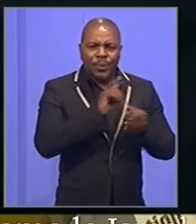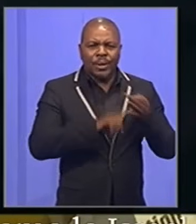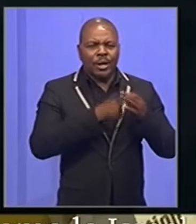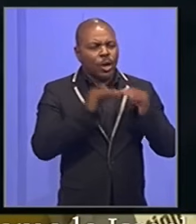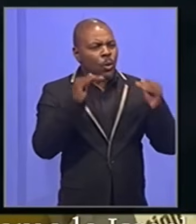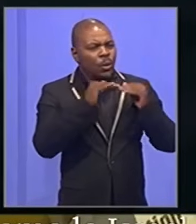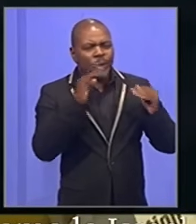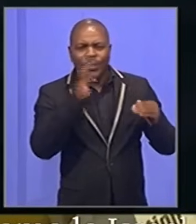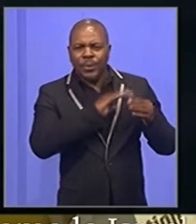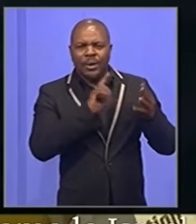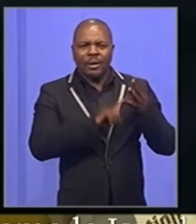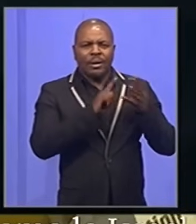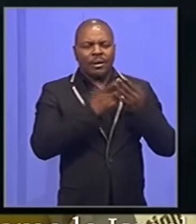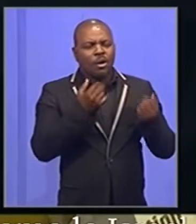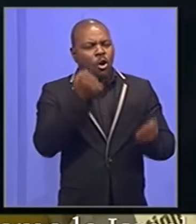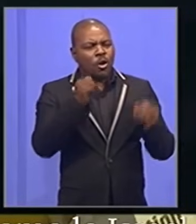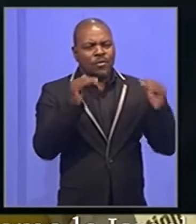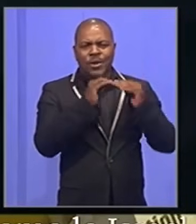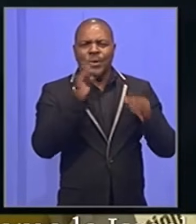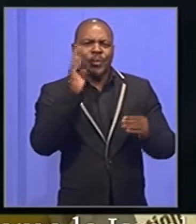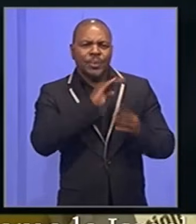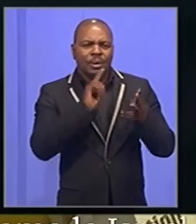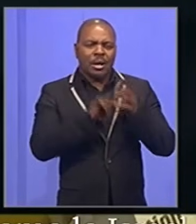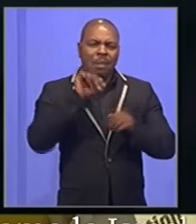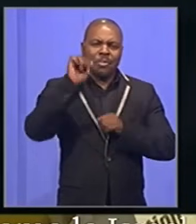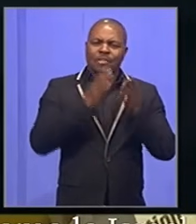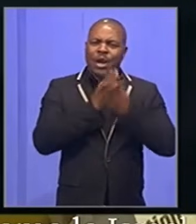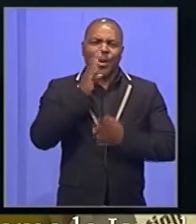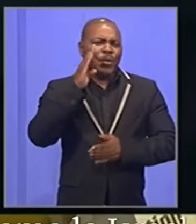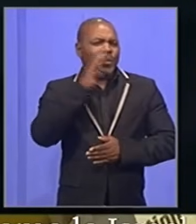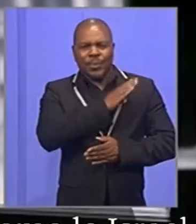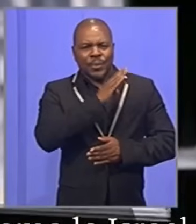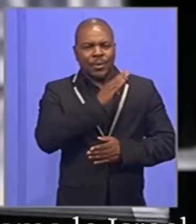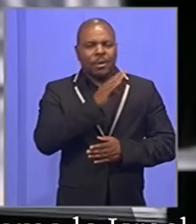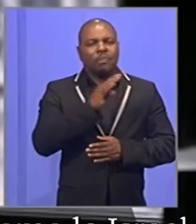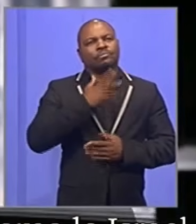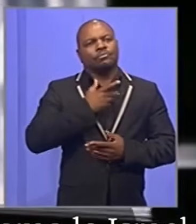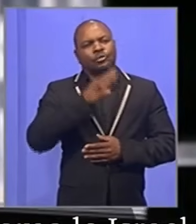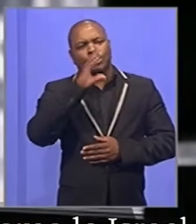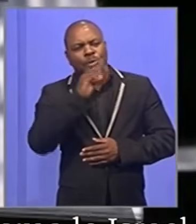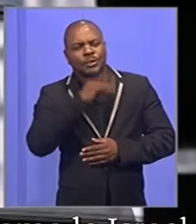equality, the right to a fair trial, the right to protest, the freedom of speech.